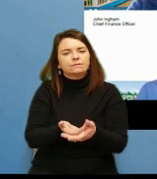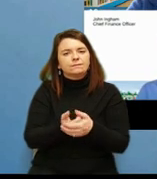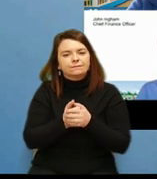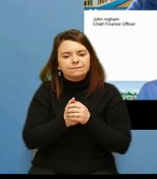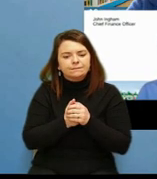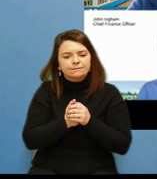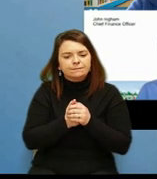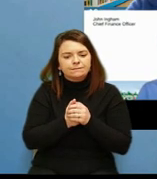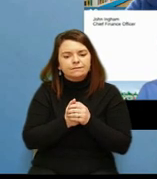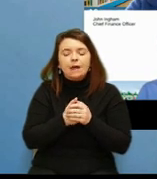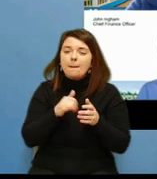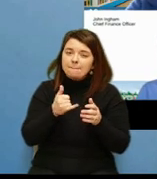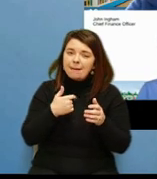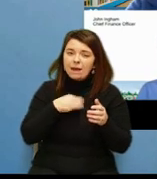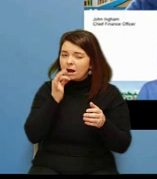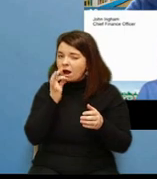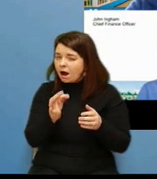sentiment that the HOSC may have.